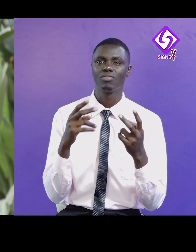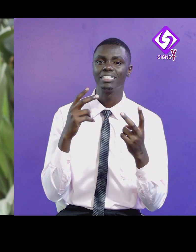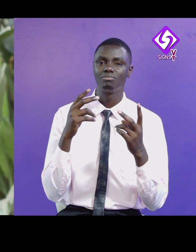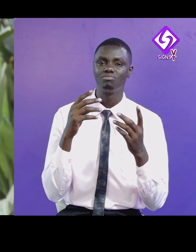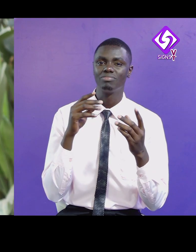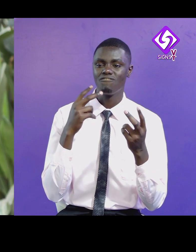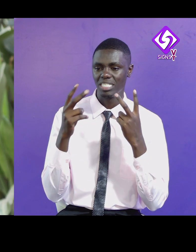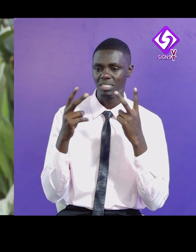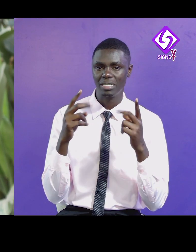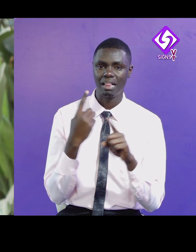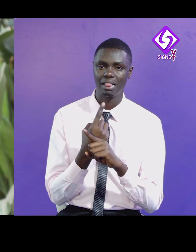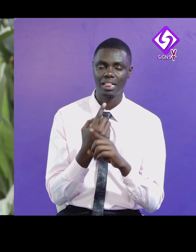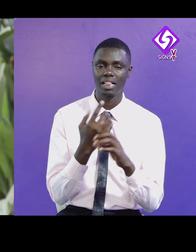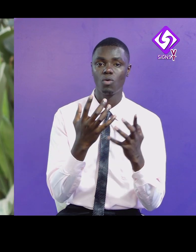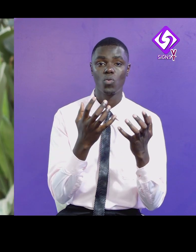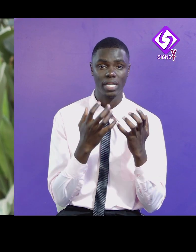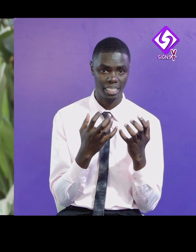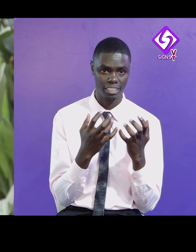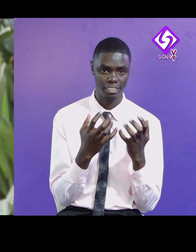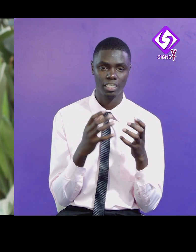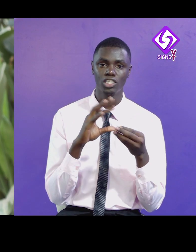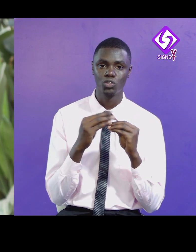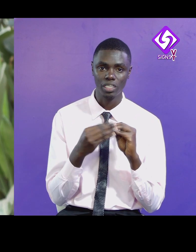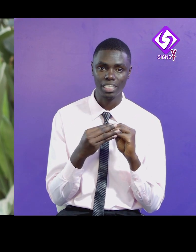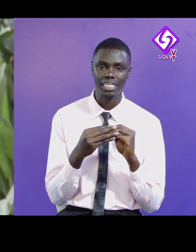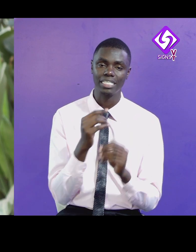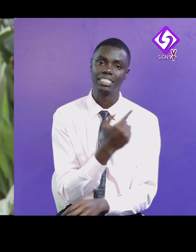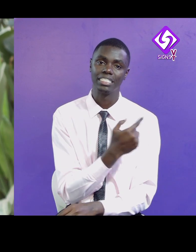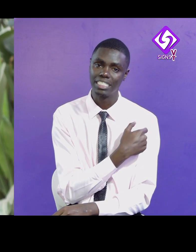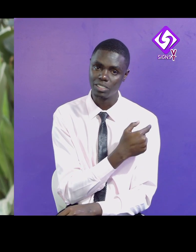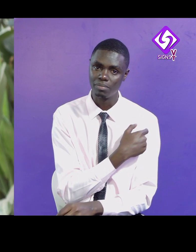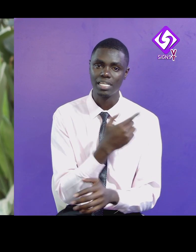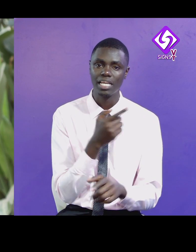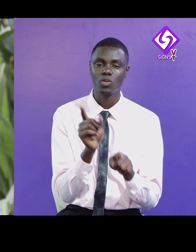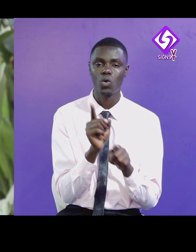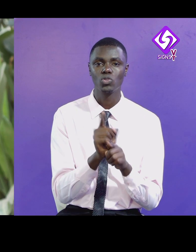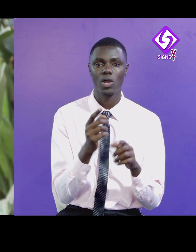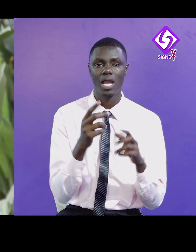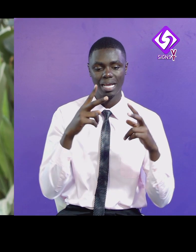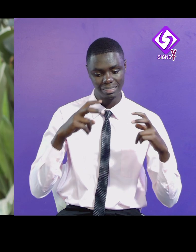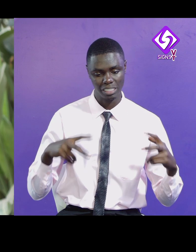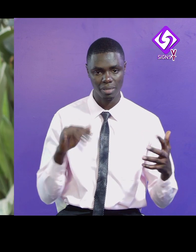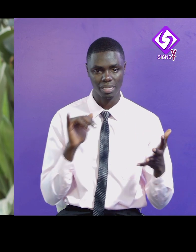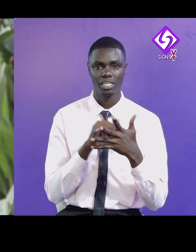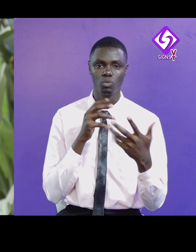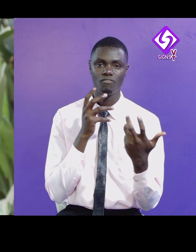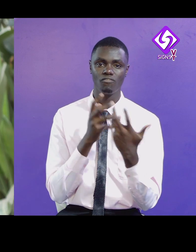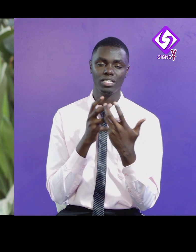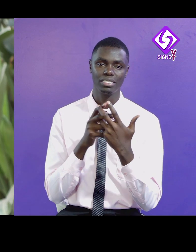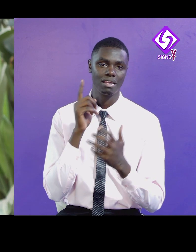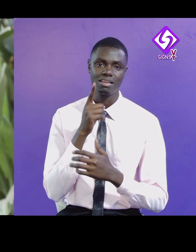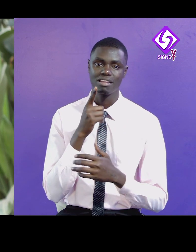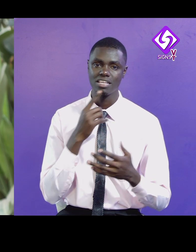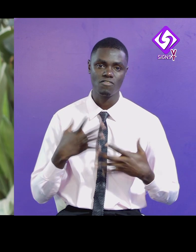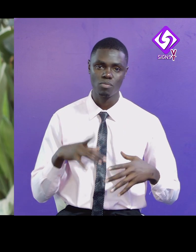is very different. So we need to be able to create treatments and assessments that would fit those